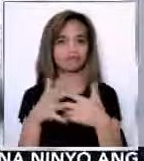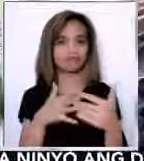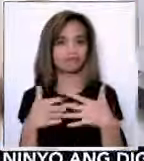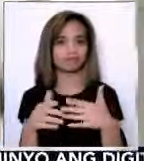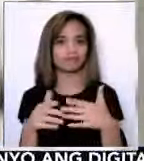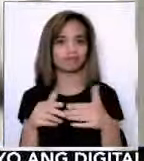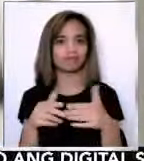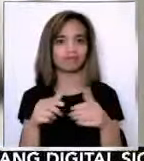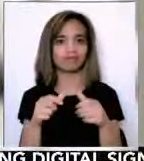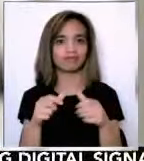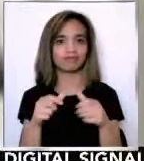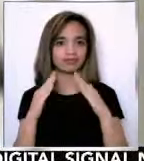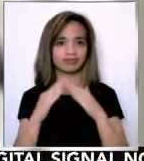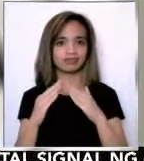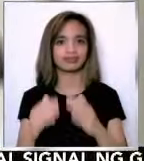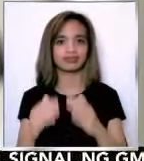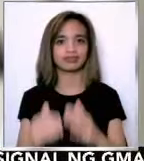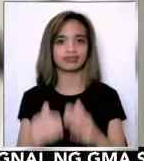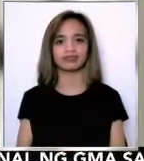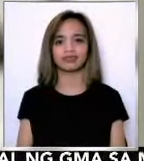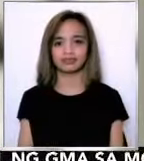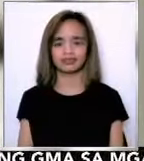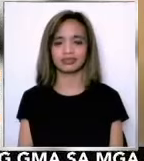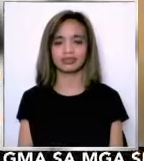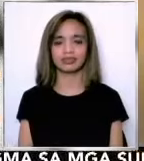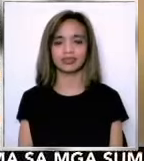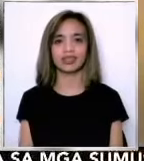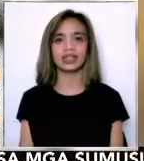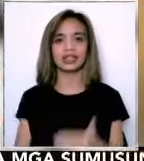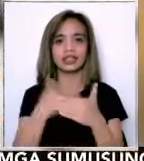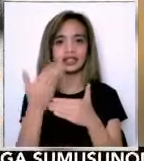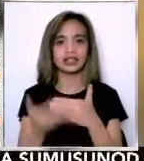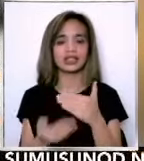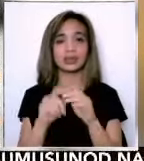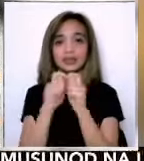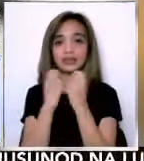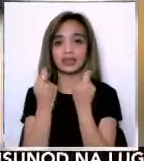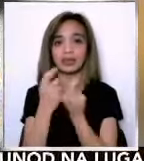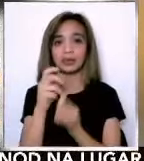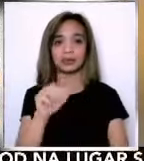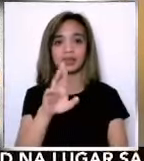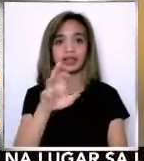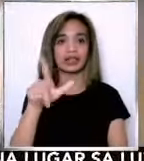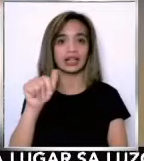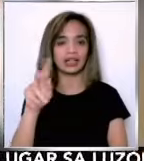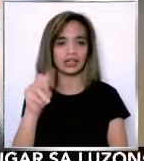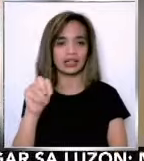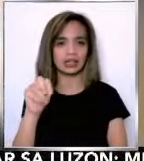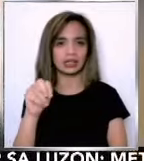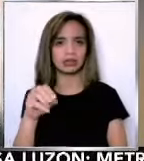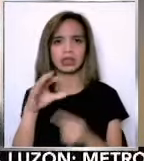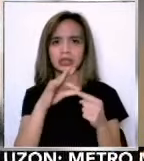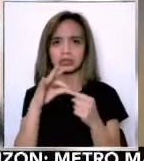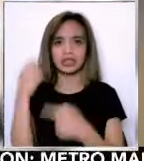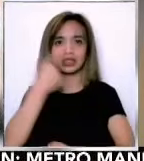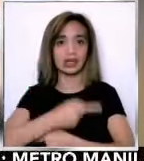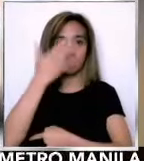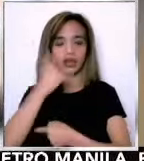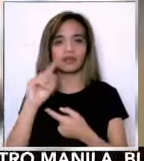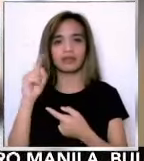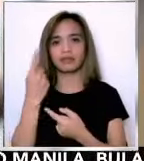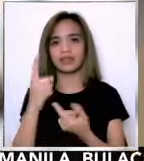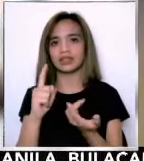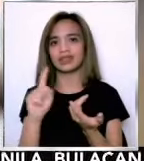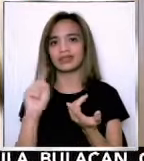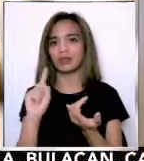vlogs. Special day rin para sa Team Arellano ang groundbreaking ng kanilang first family home. Ishinare ni Iya sa Instagram ang